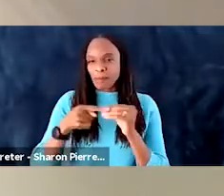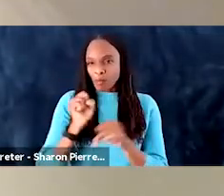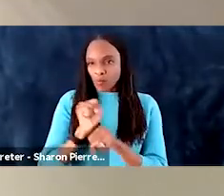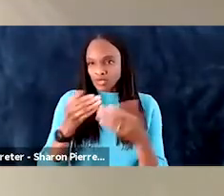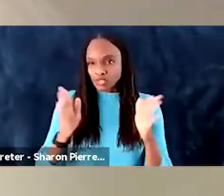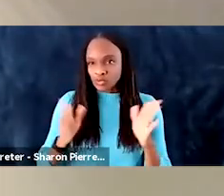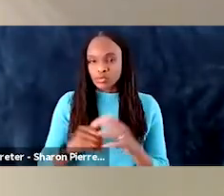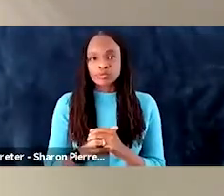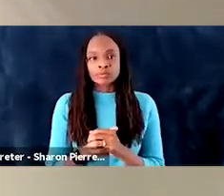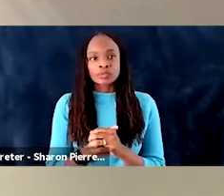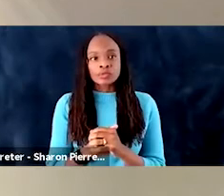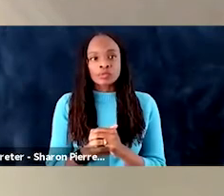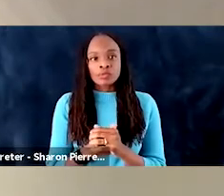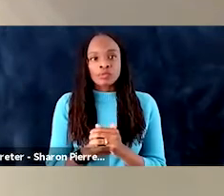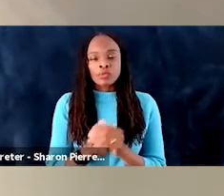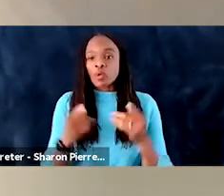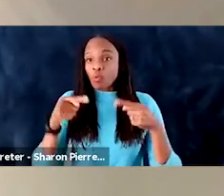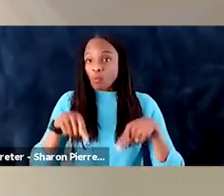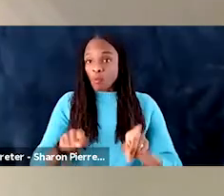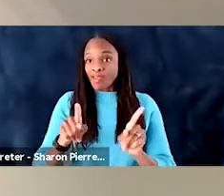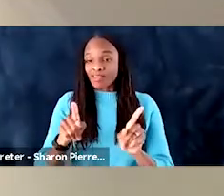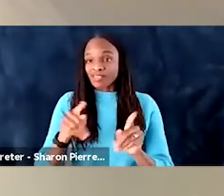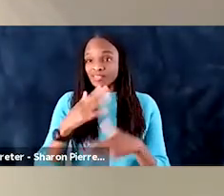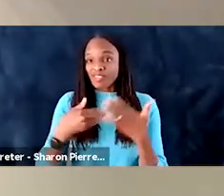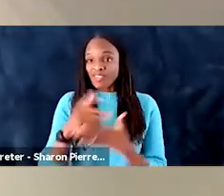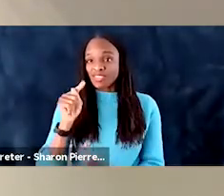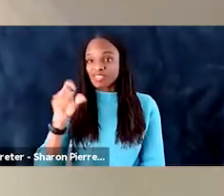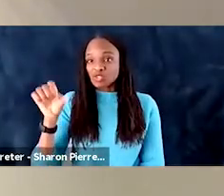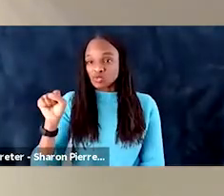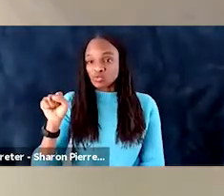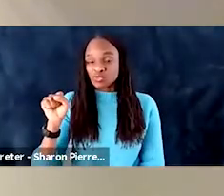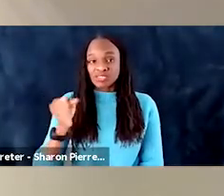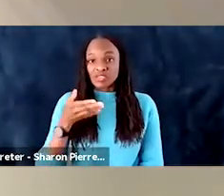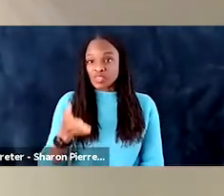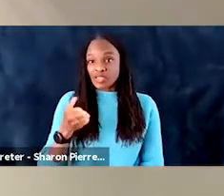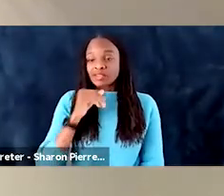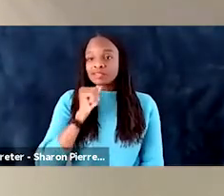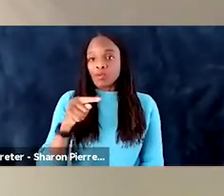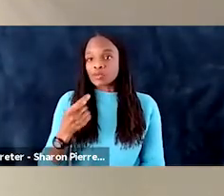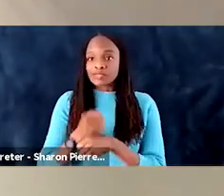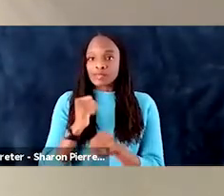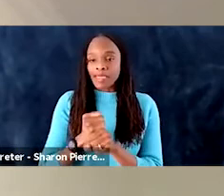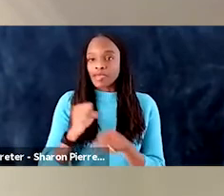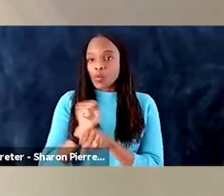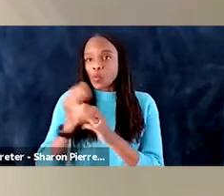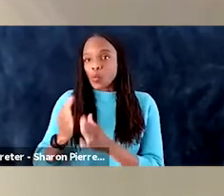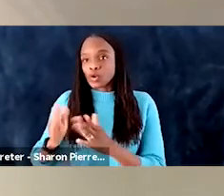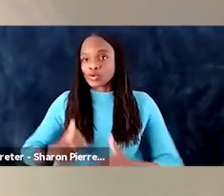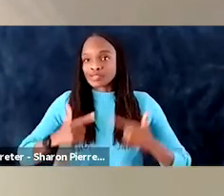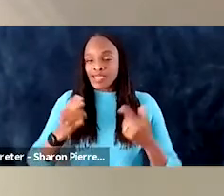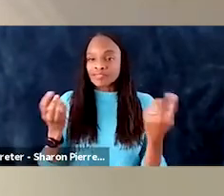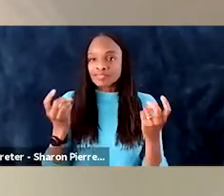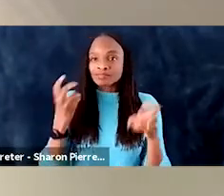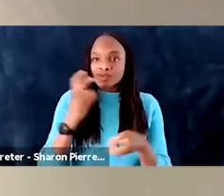And while such tools aren't necessarily intended just to make workers' lives difficult, it does, because algorithms and